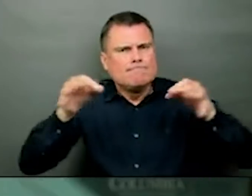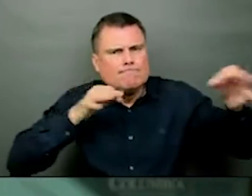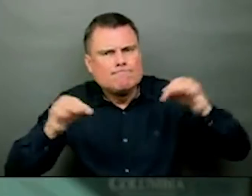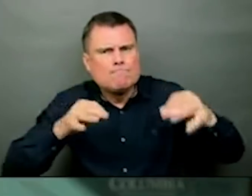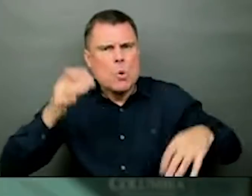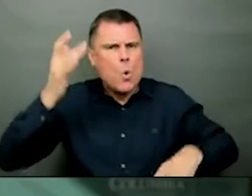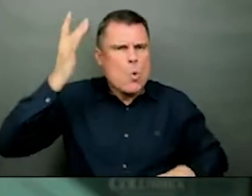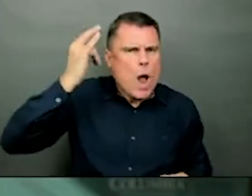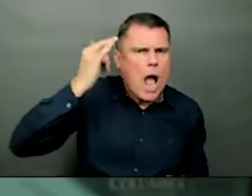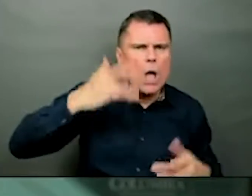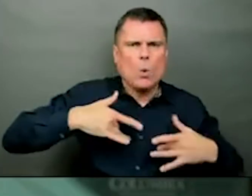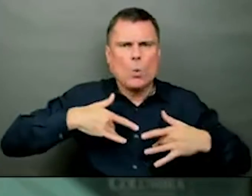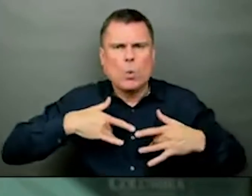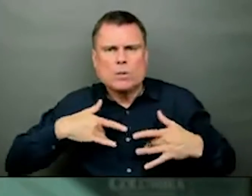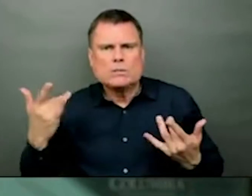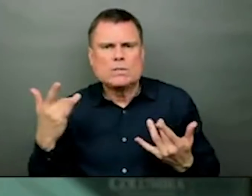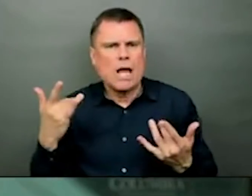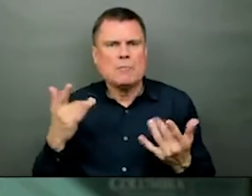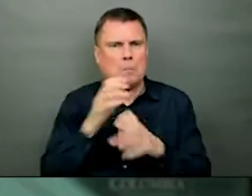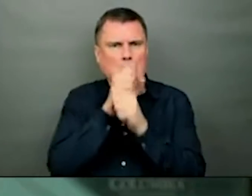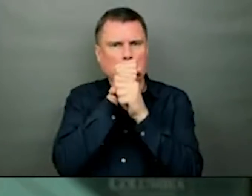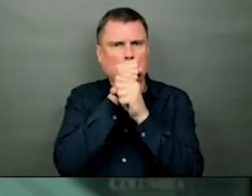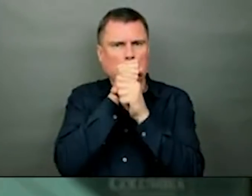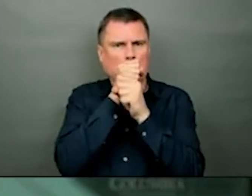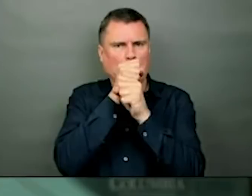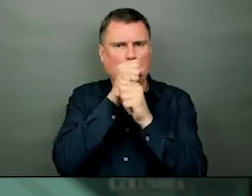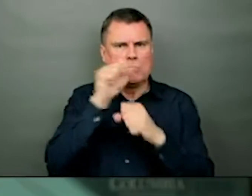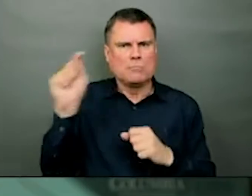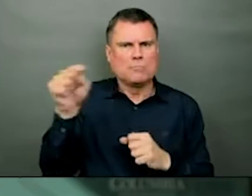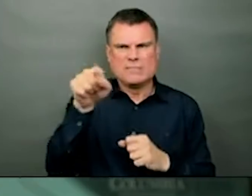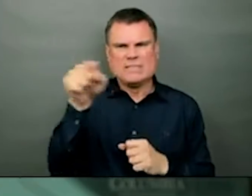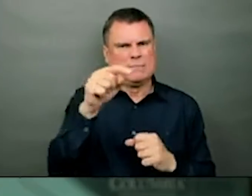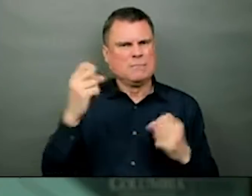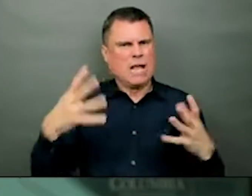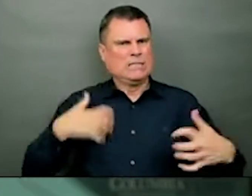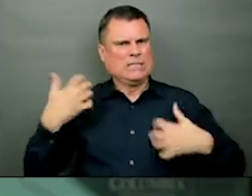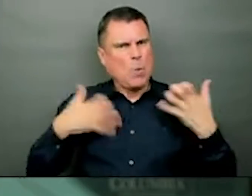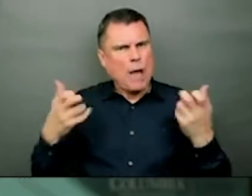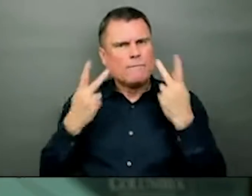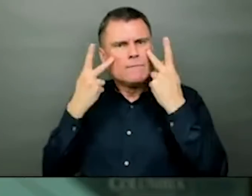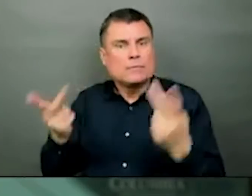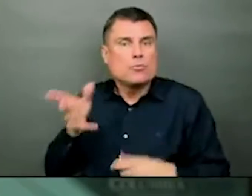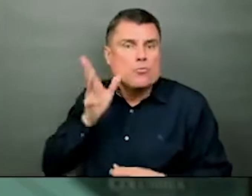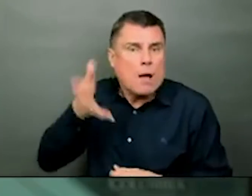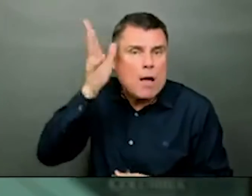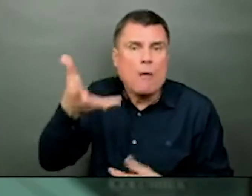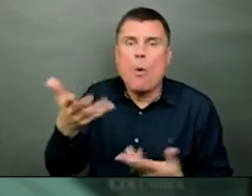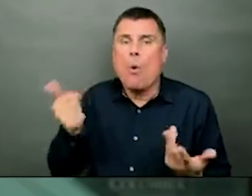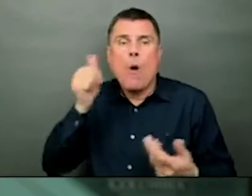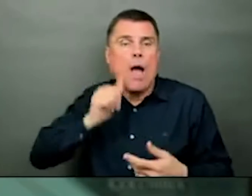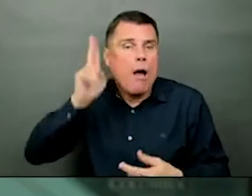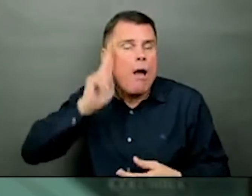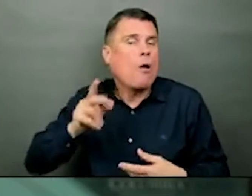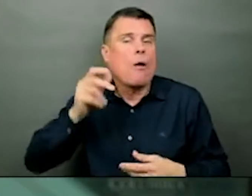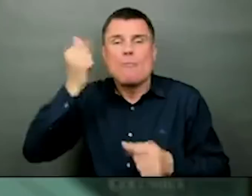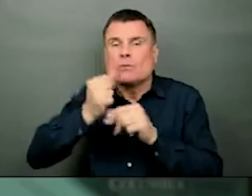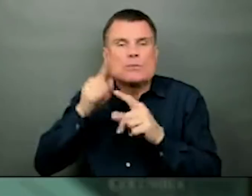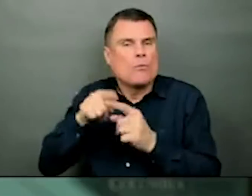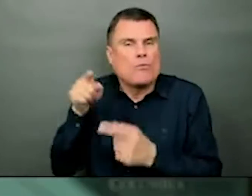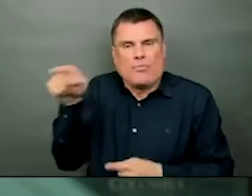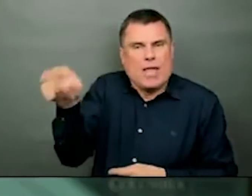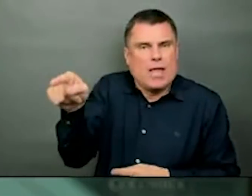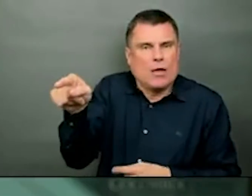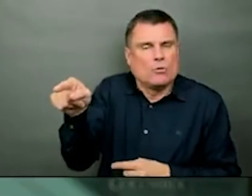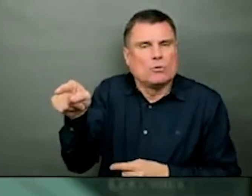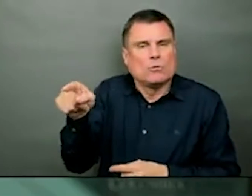ask for an update. What assurances can you offer us that if this virus keeps getting into care homes, that people will be able